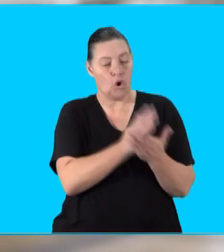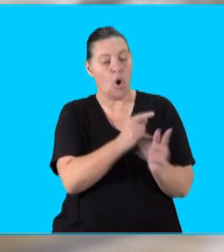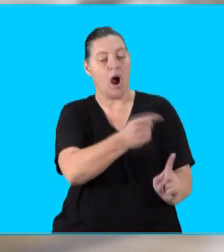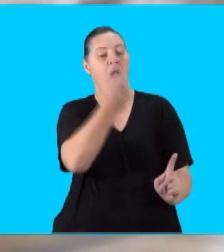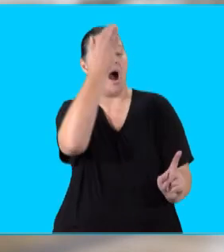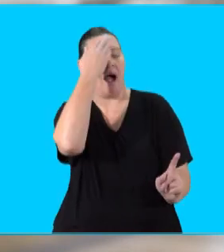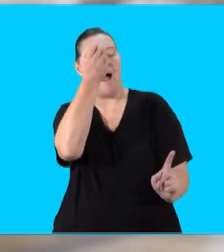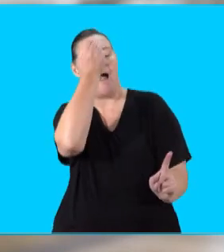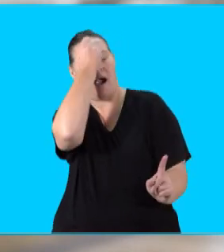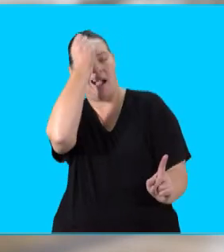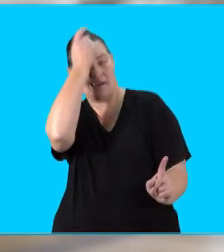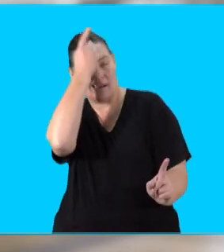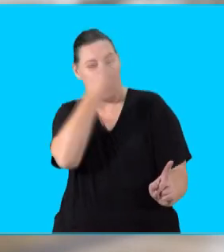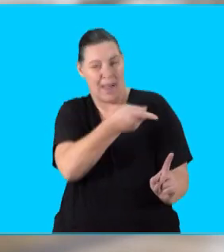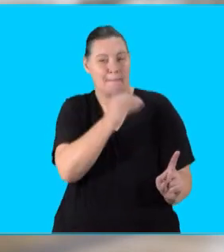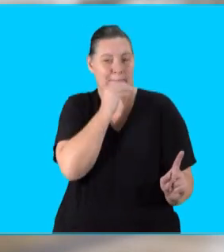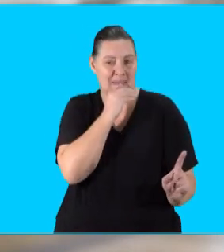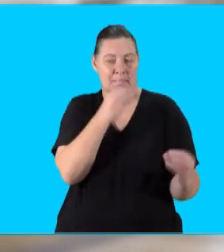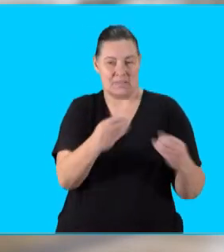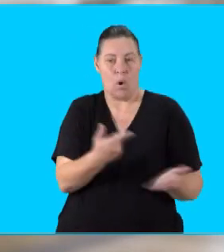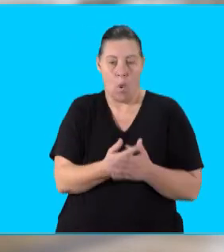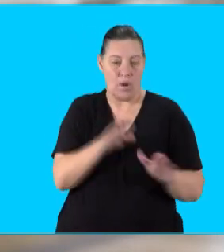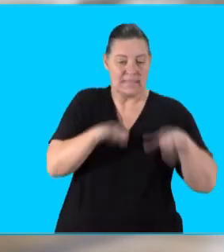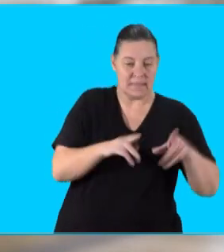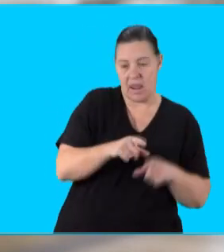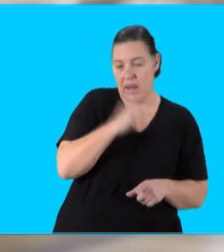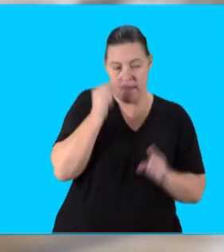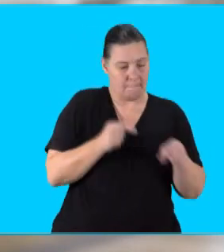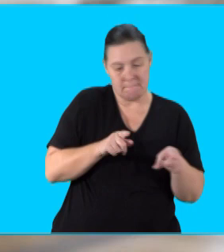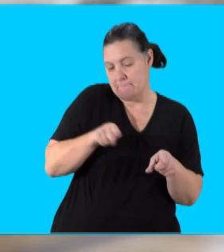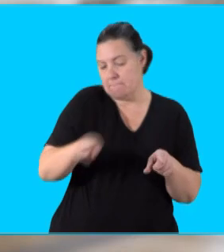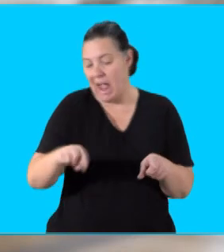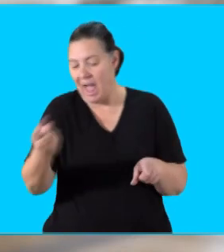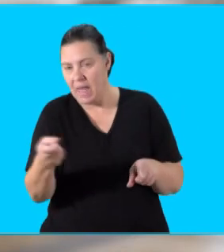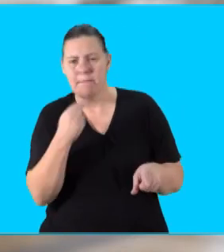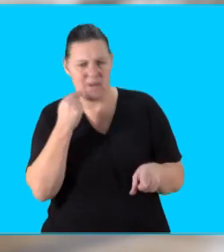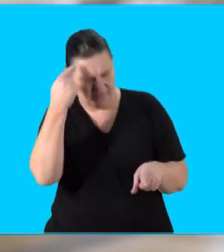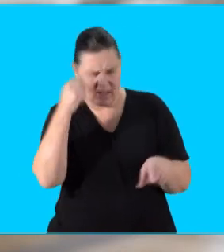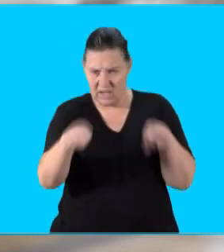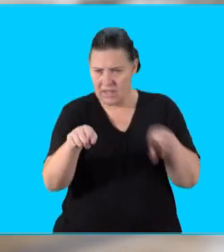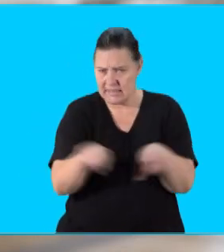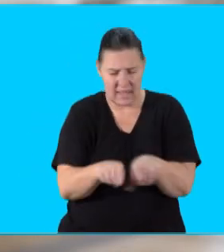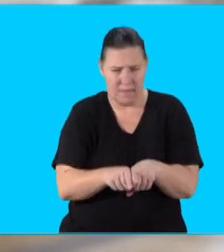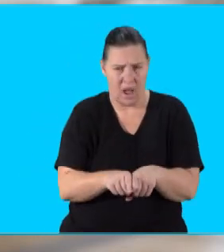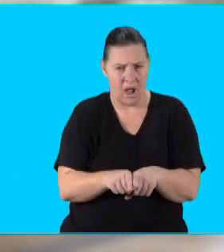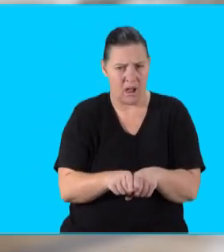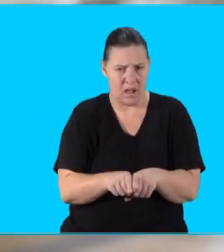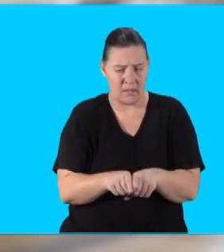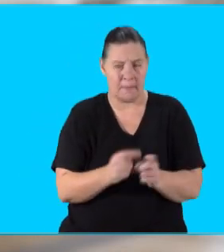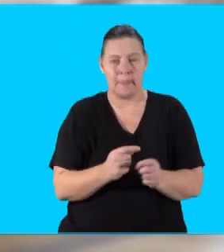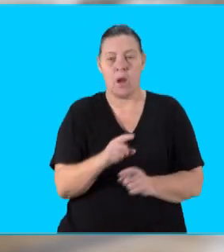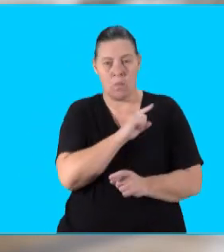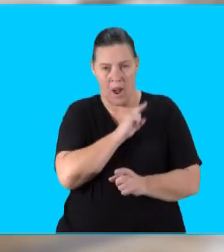not somehow similar or slightly different from other names of businesses, because that